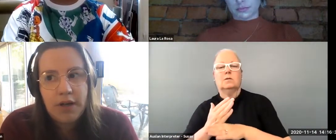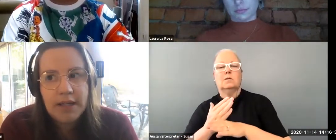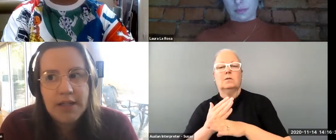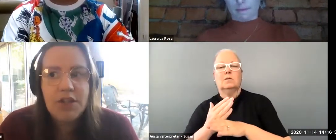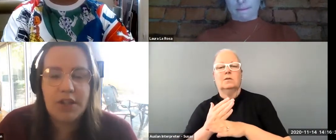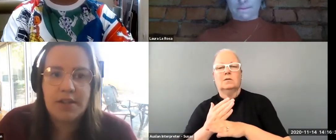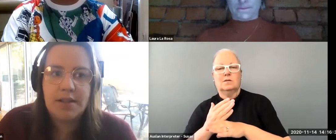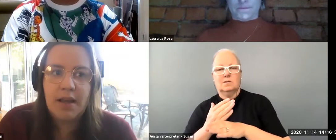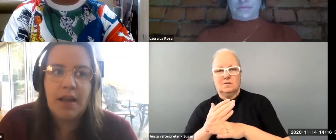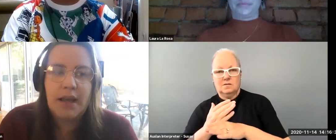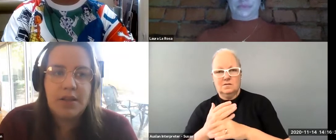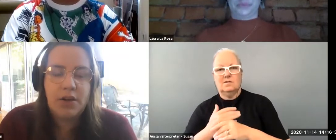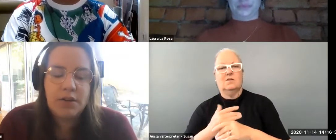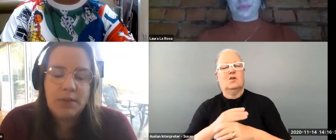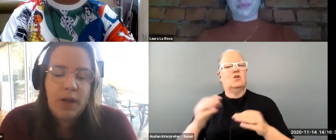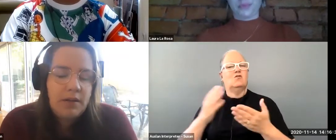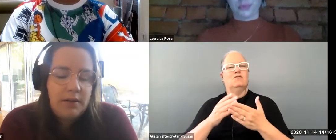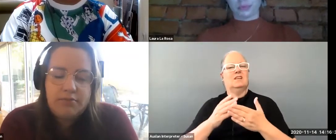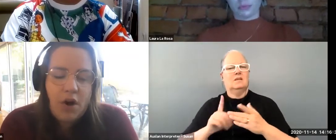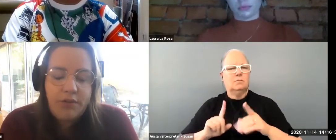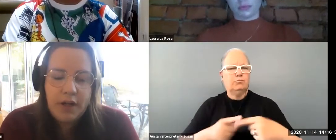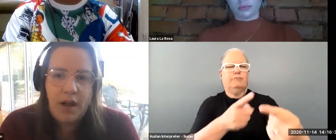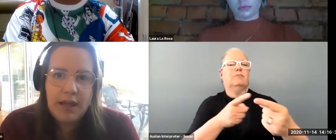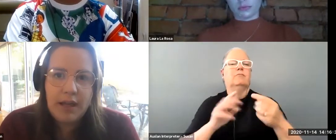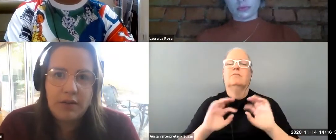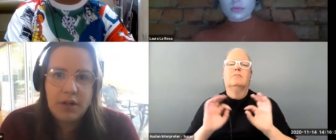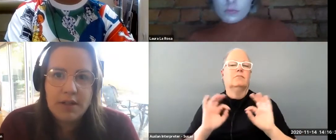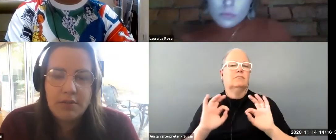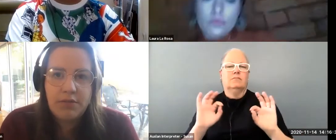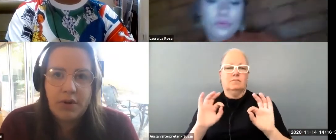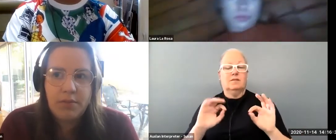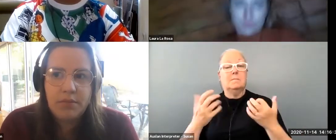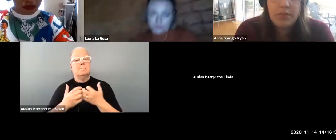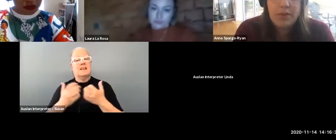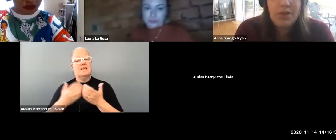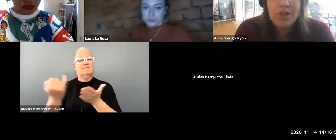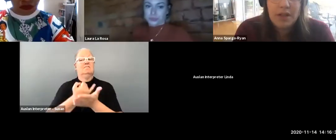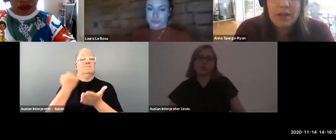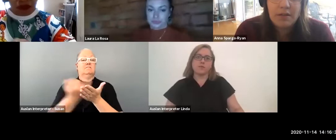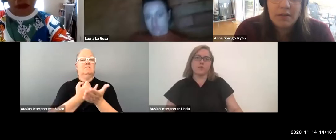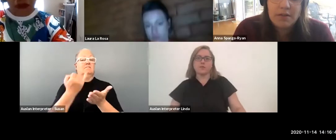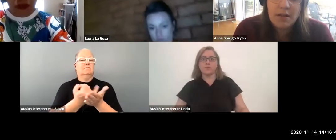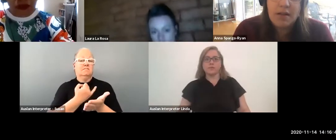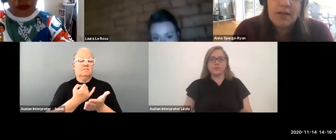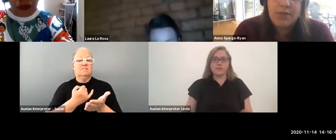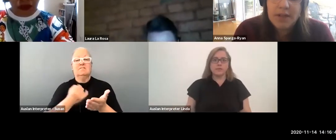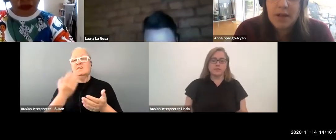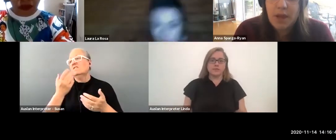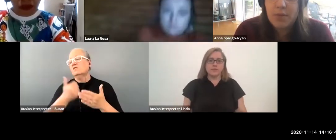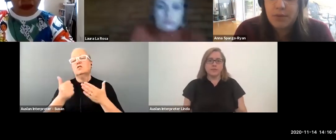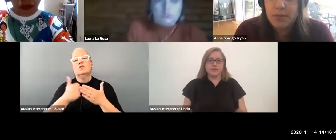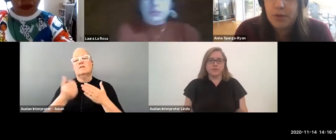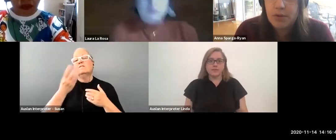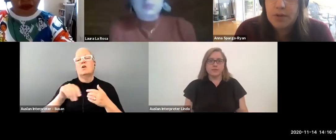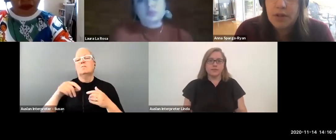not very contentious. And so often I get criticism from usually a different set